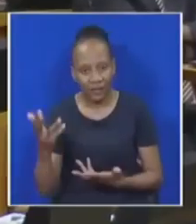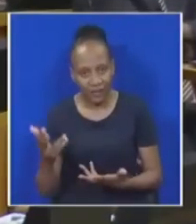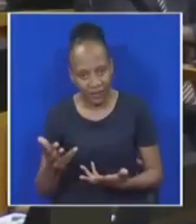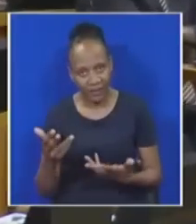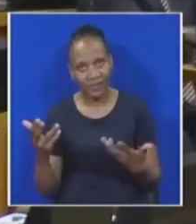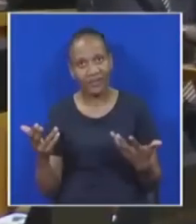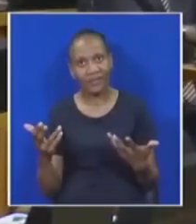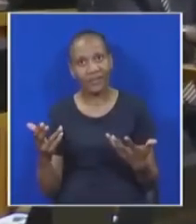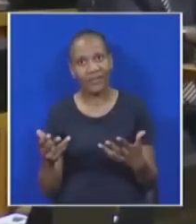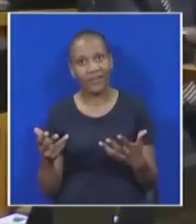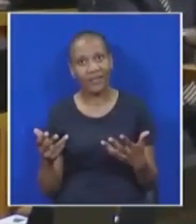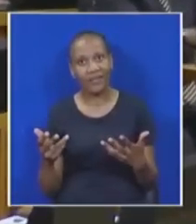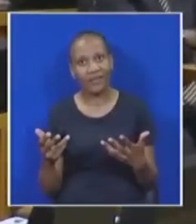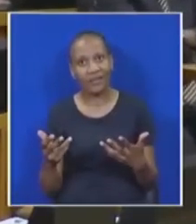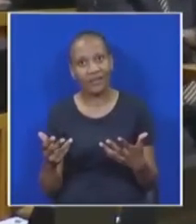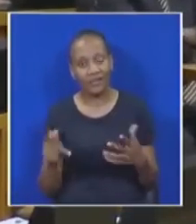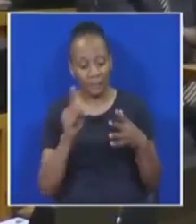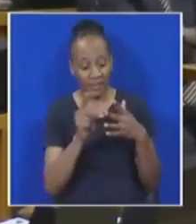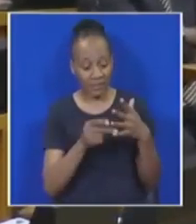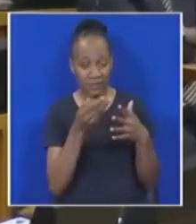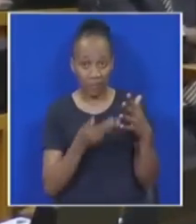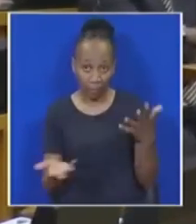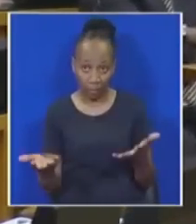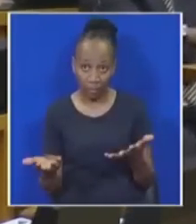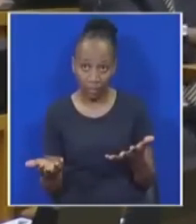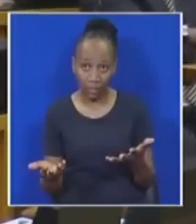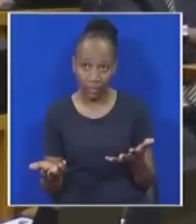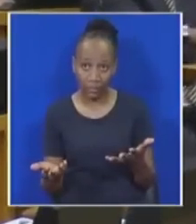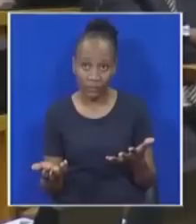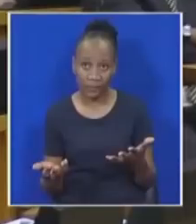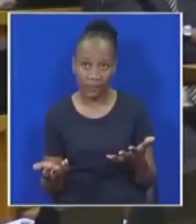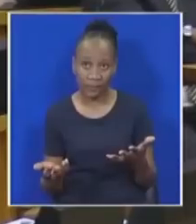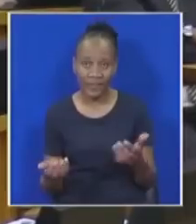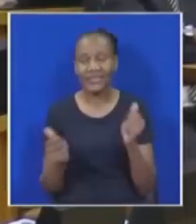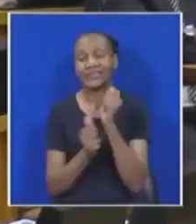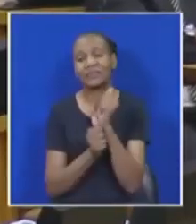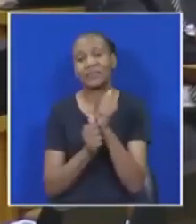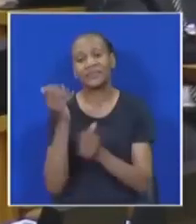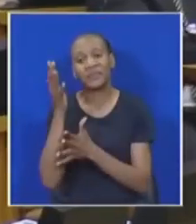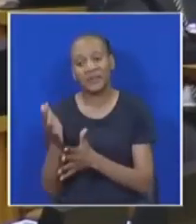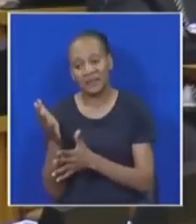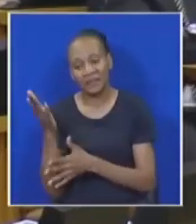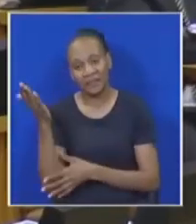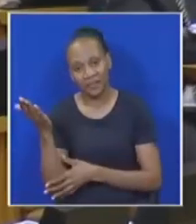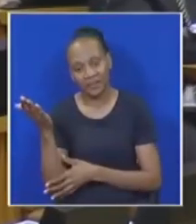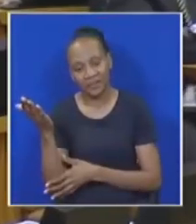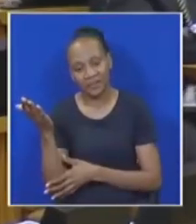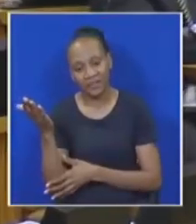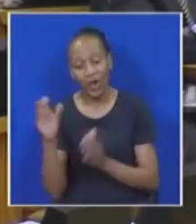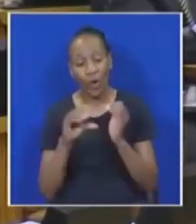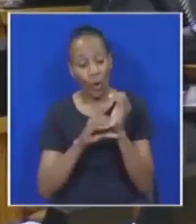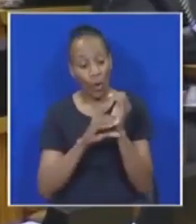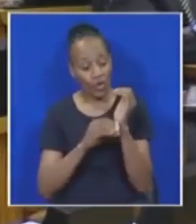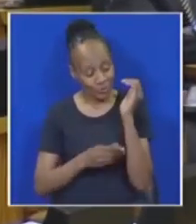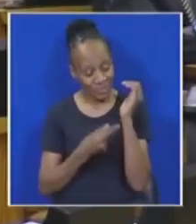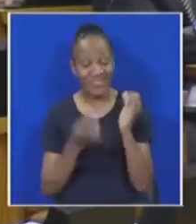the principle. The principle, Deputy Speaker, is that the Constitution